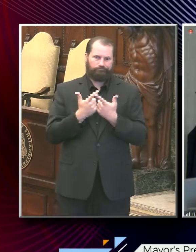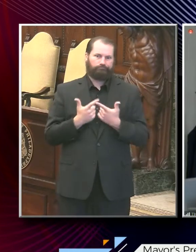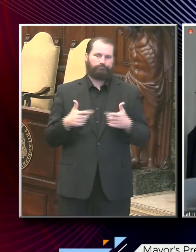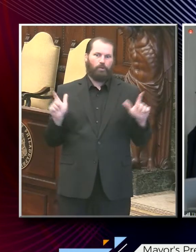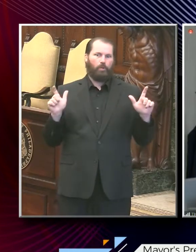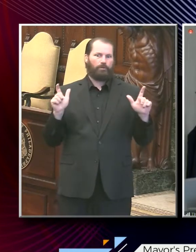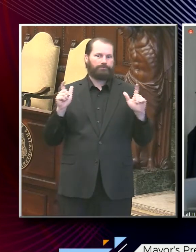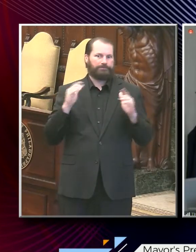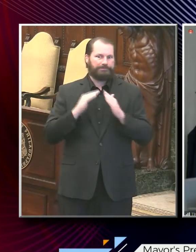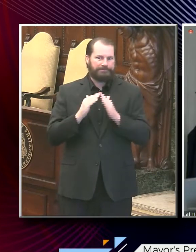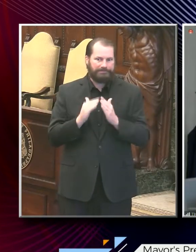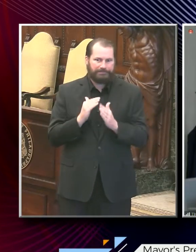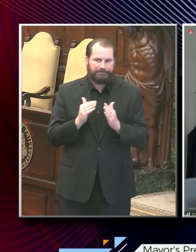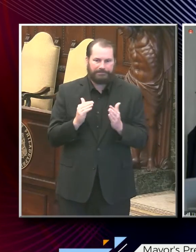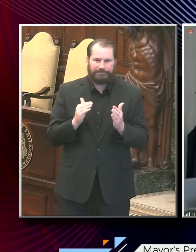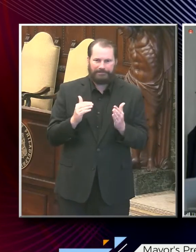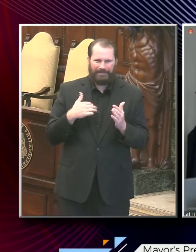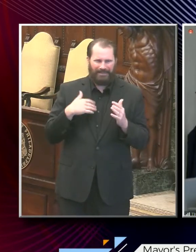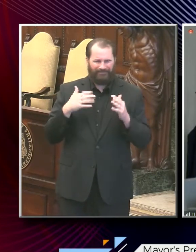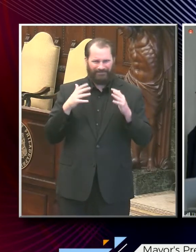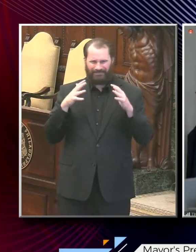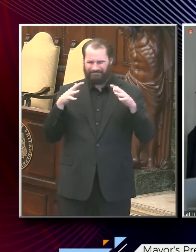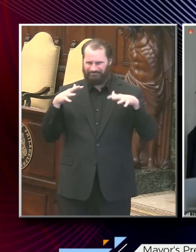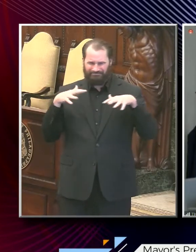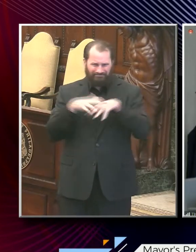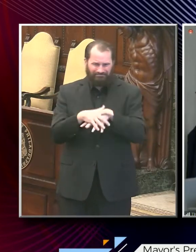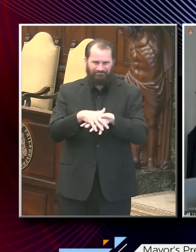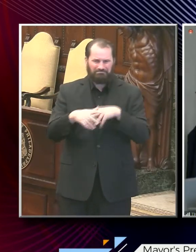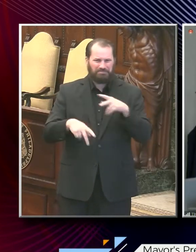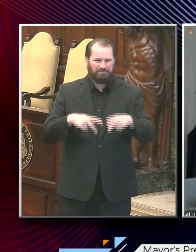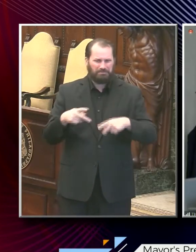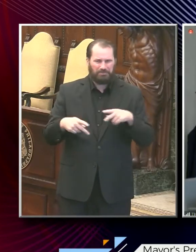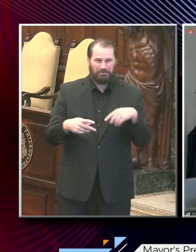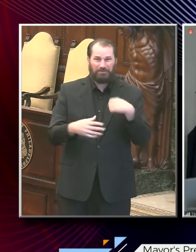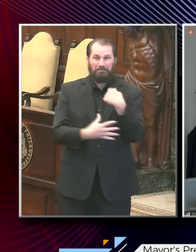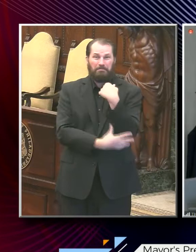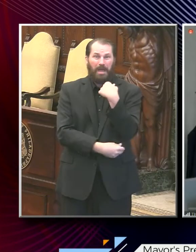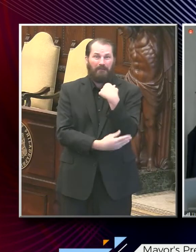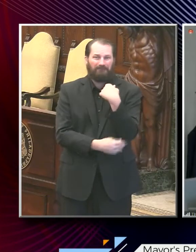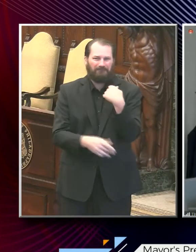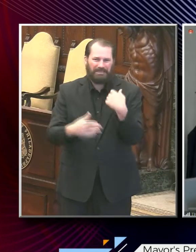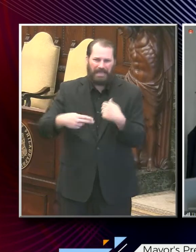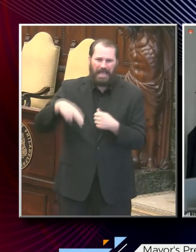densely populated. We have a high poverty rate. We have a very diverse population.